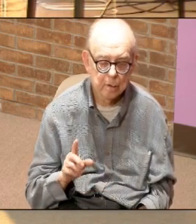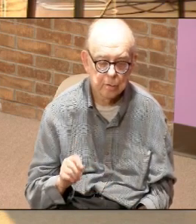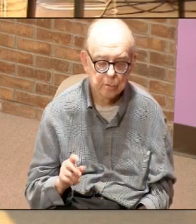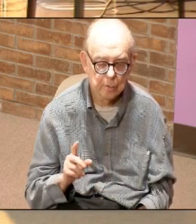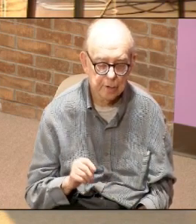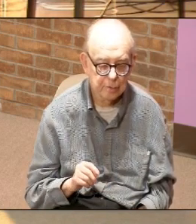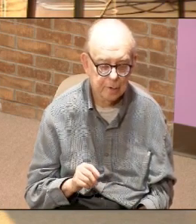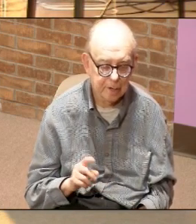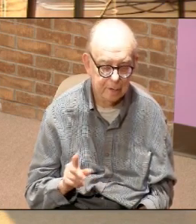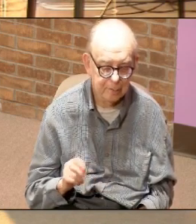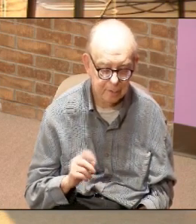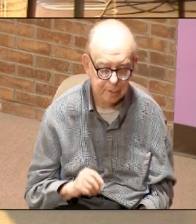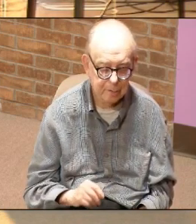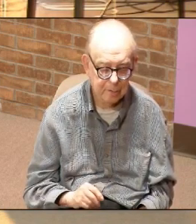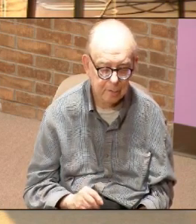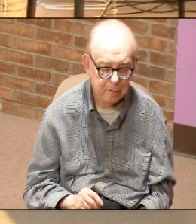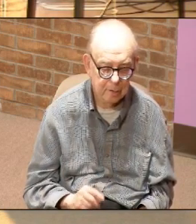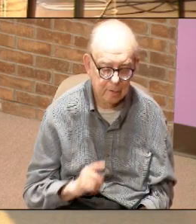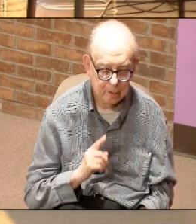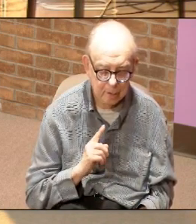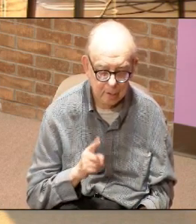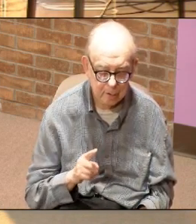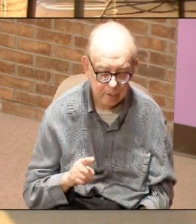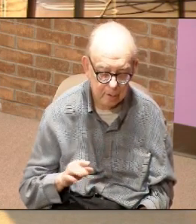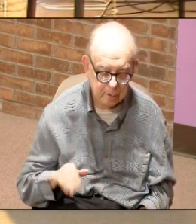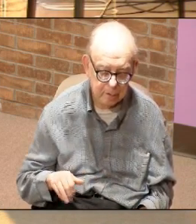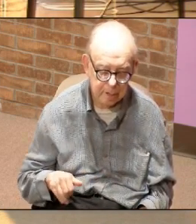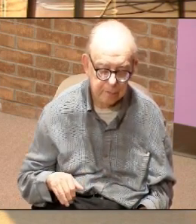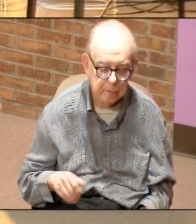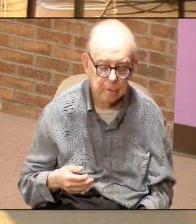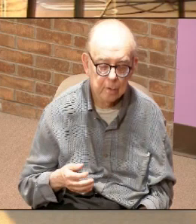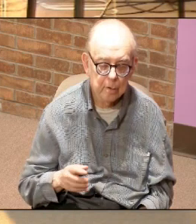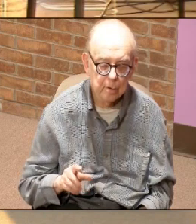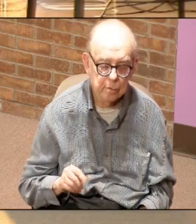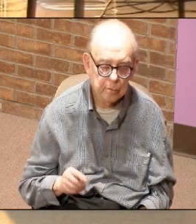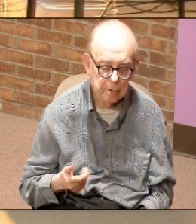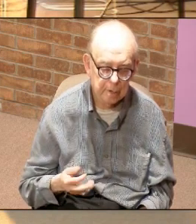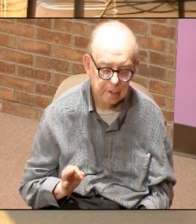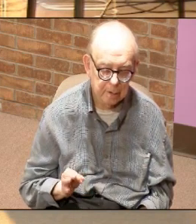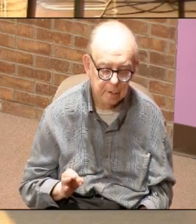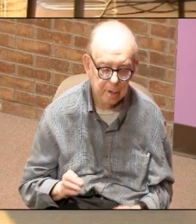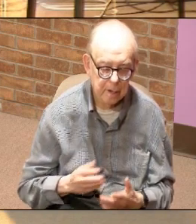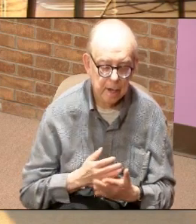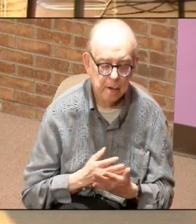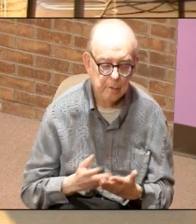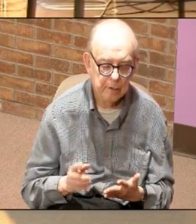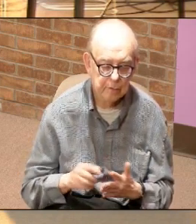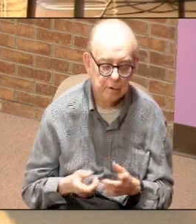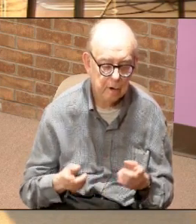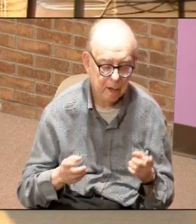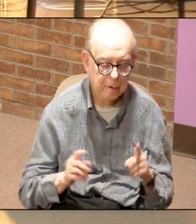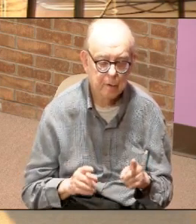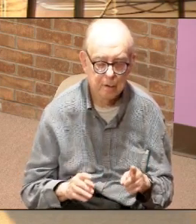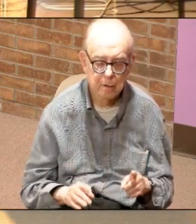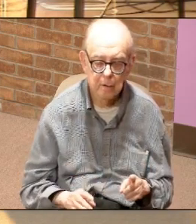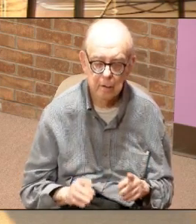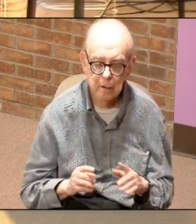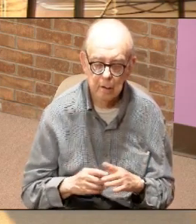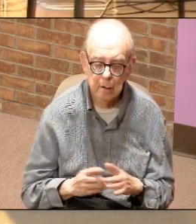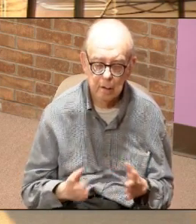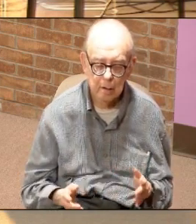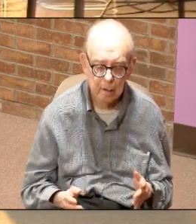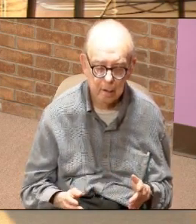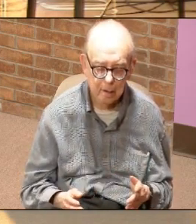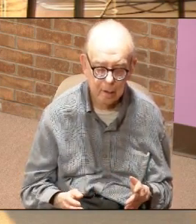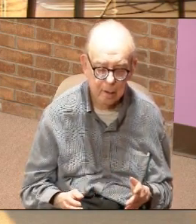2020, it was late 2019 and everything started happening. You know, we're starting